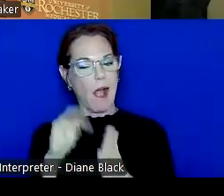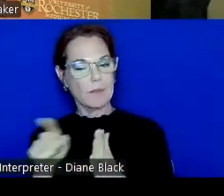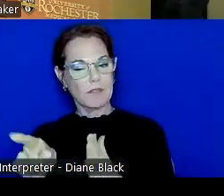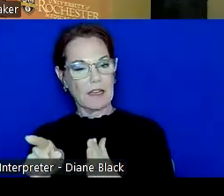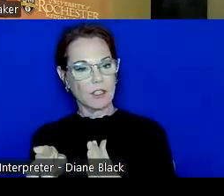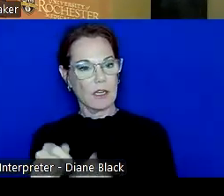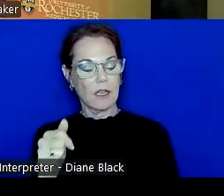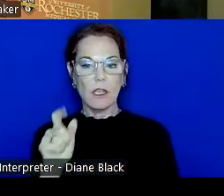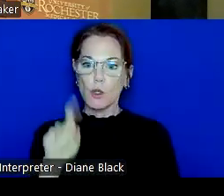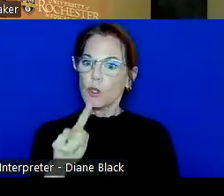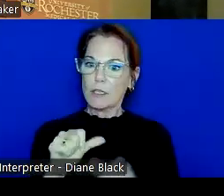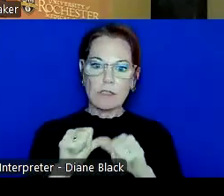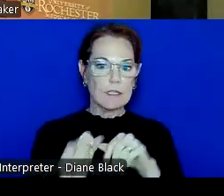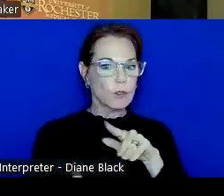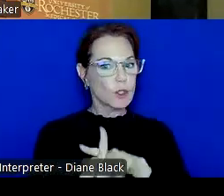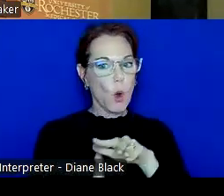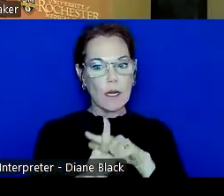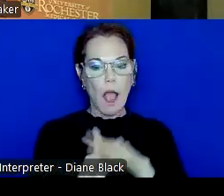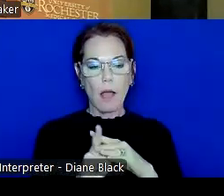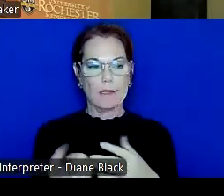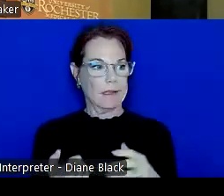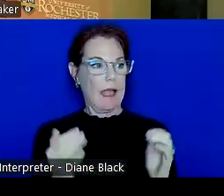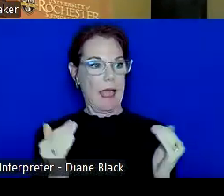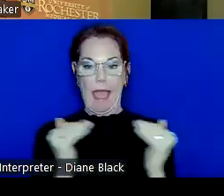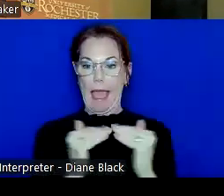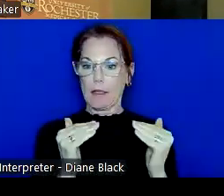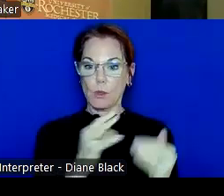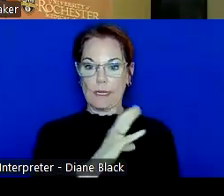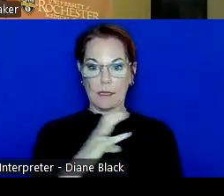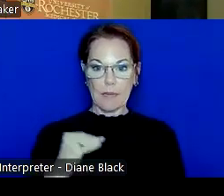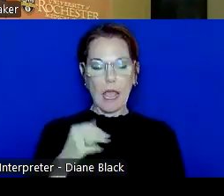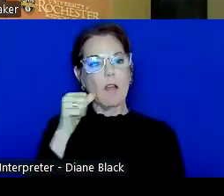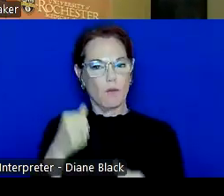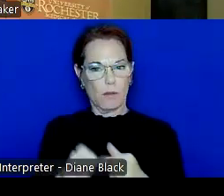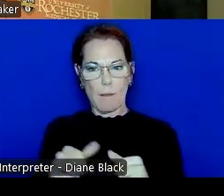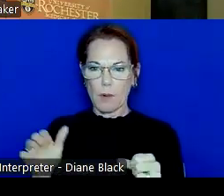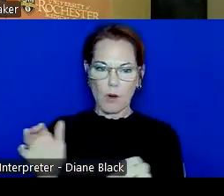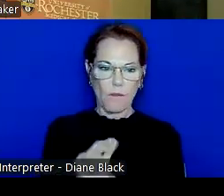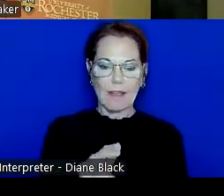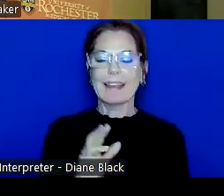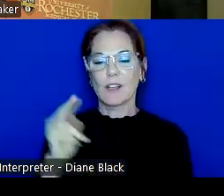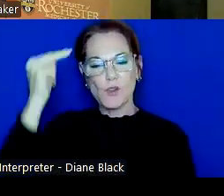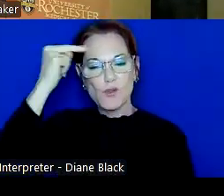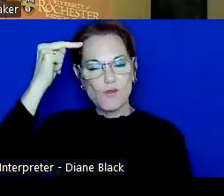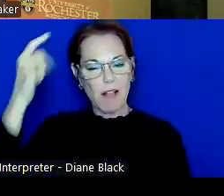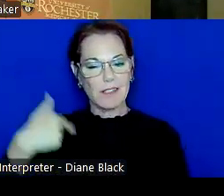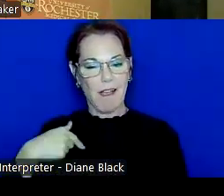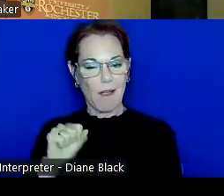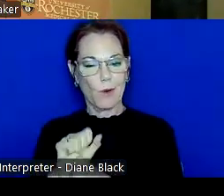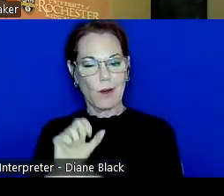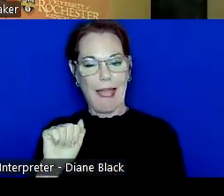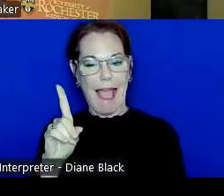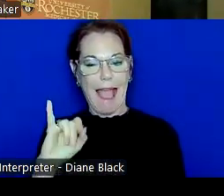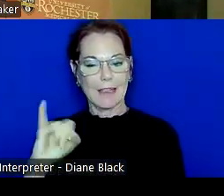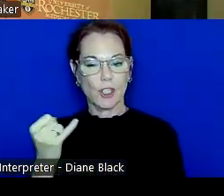to keep showing up, whether it's to your equity committee. I remember a full house equity committee at neurology when I was an adjunct there in the beginning.